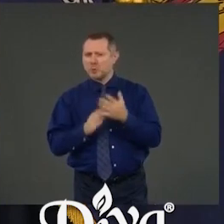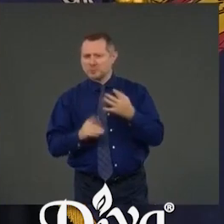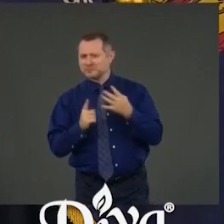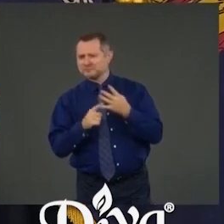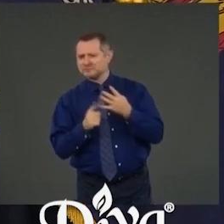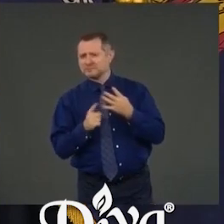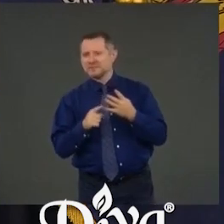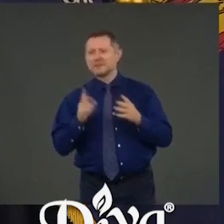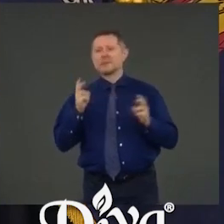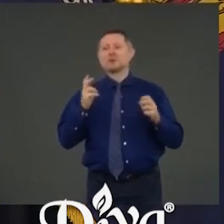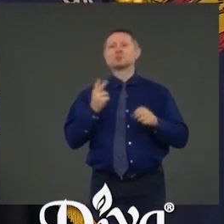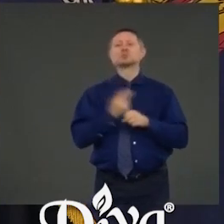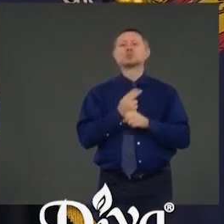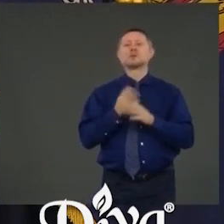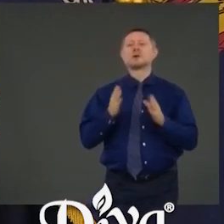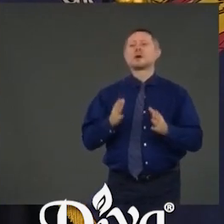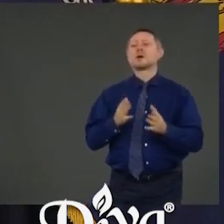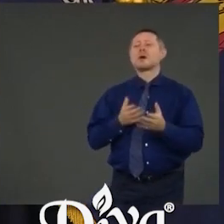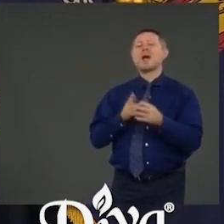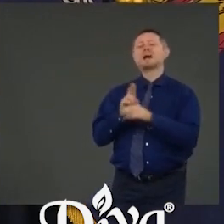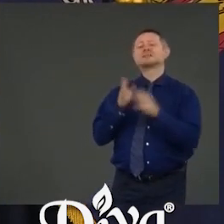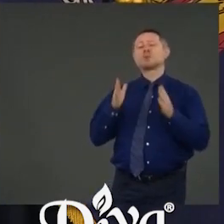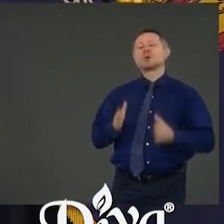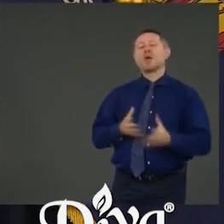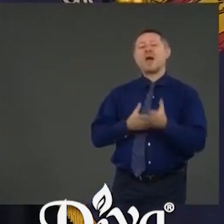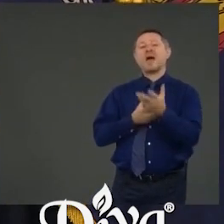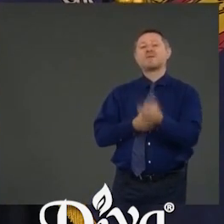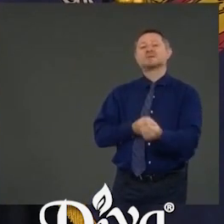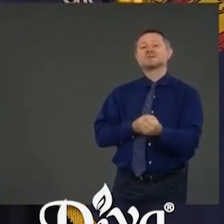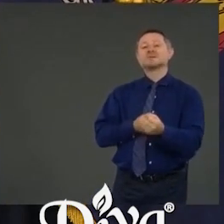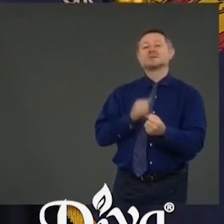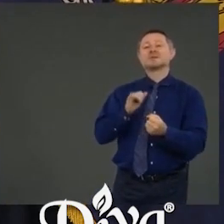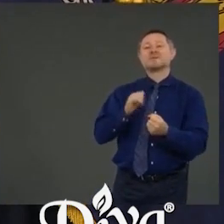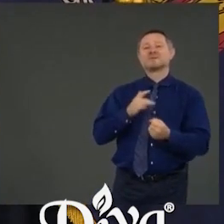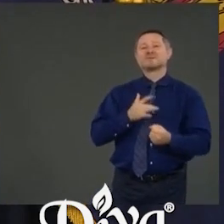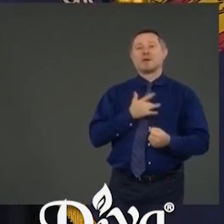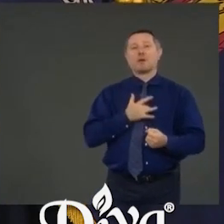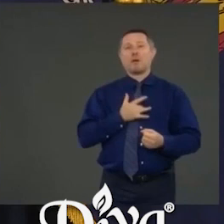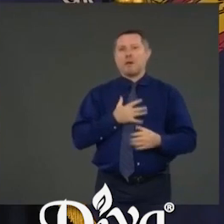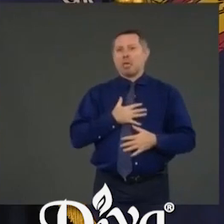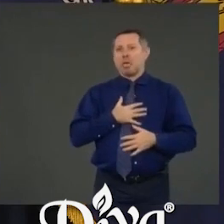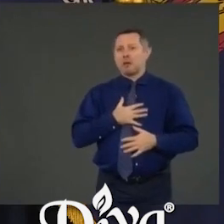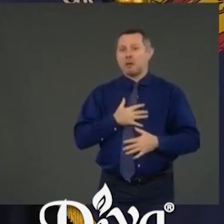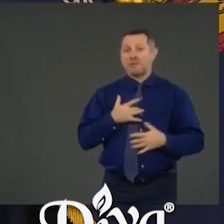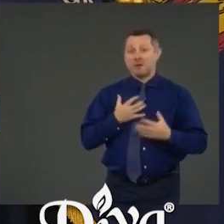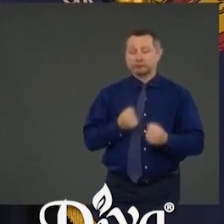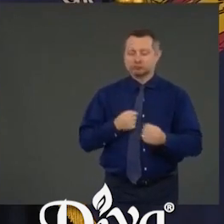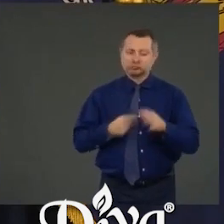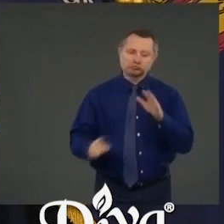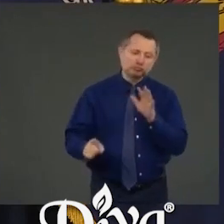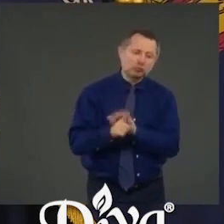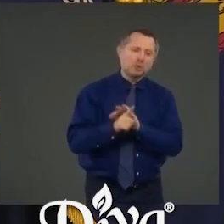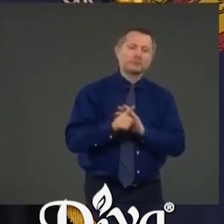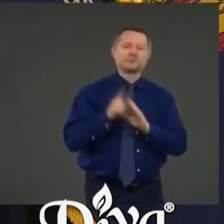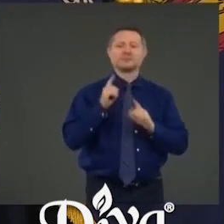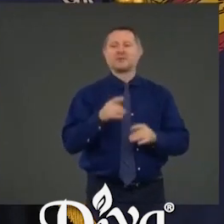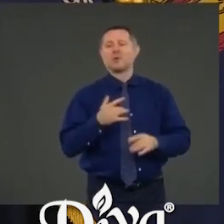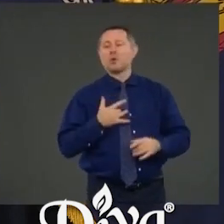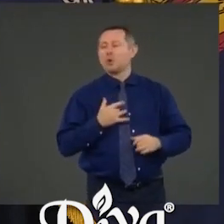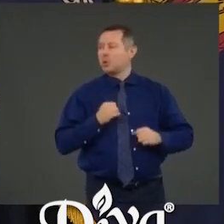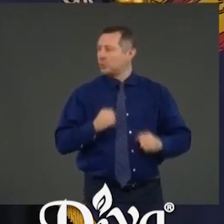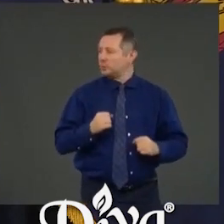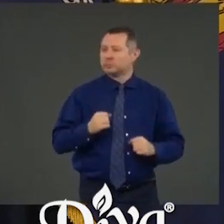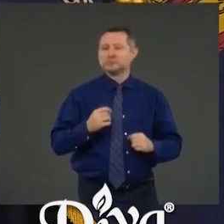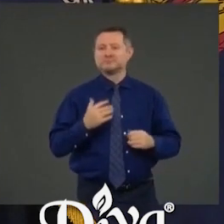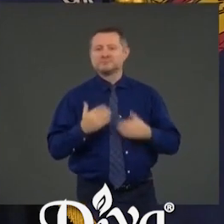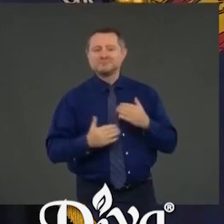confidence, people need to be confident in the place and the operation of the